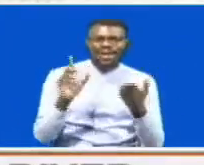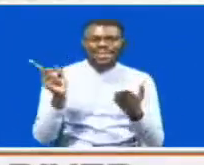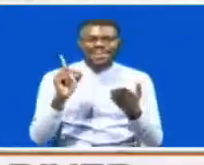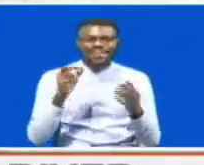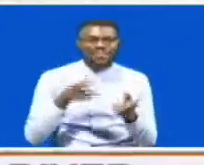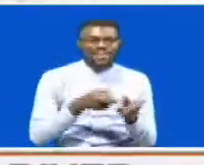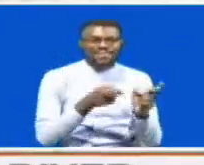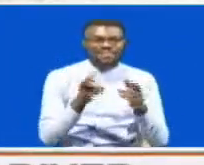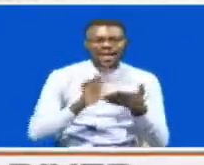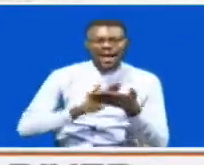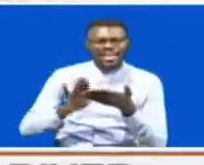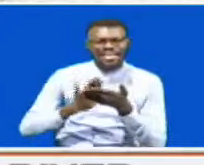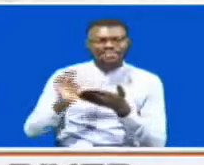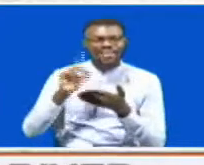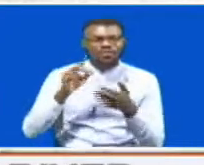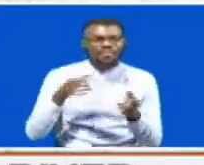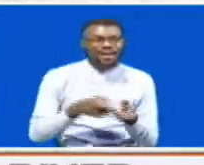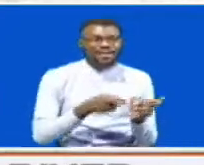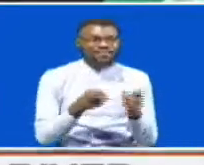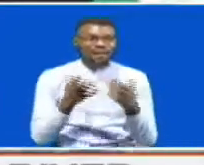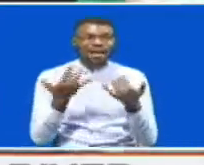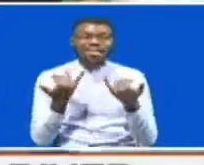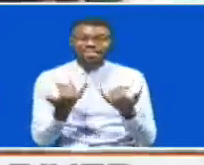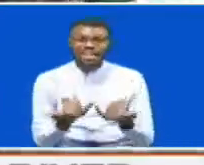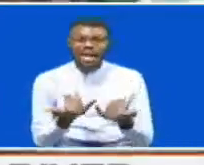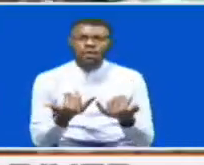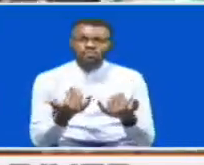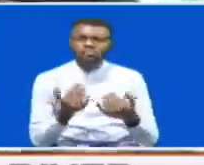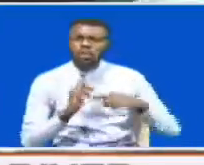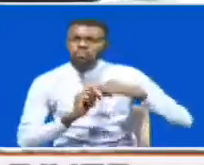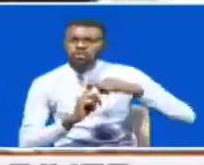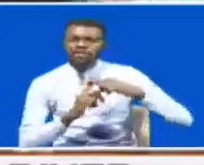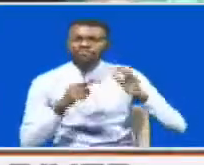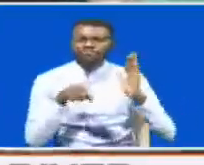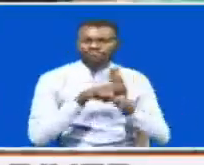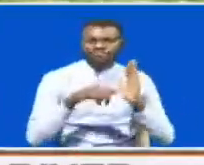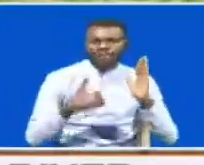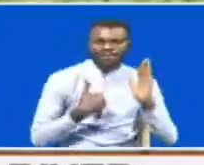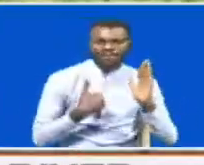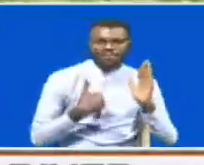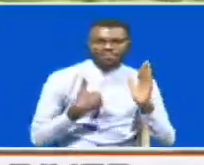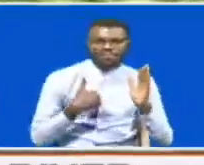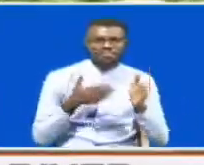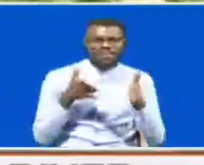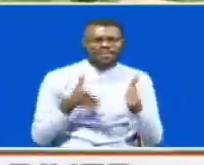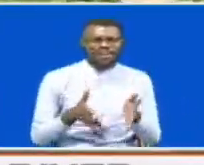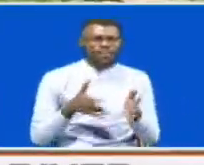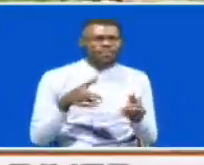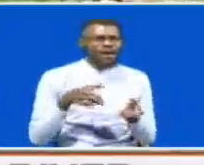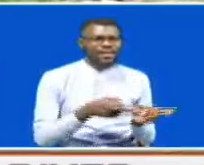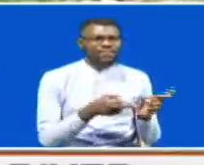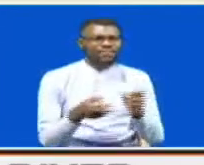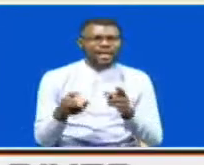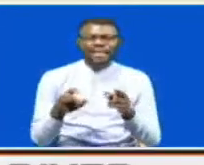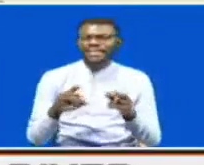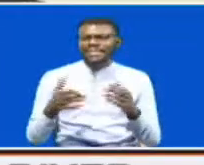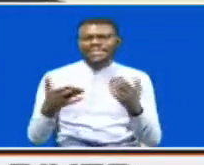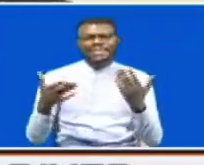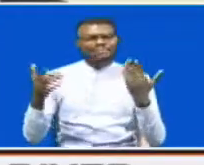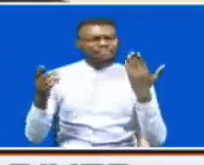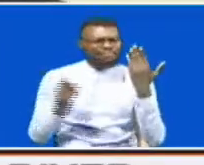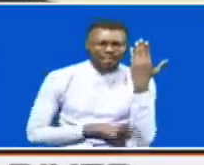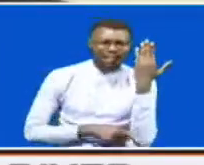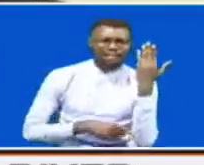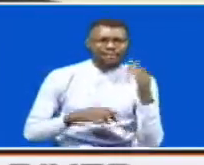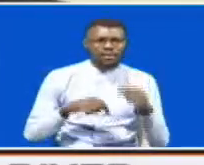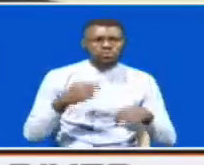The cleanup of Nairobi River has seen its best and worst. Currently, the state of this river has been worsened. If I get